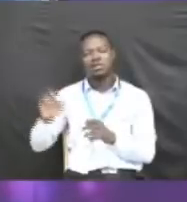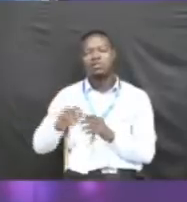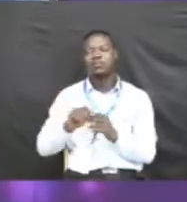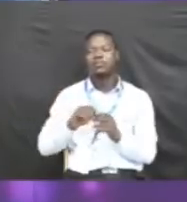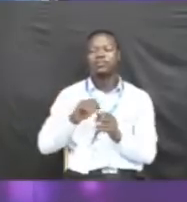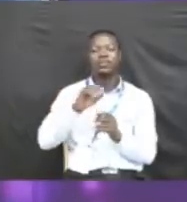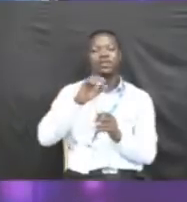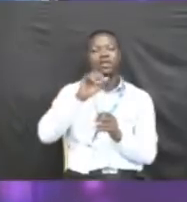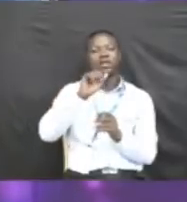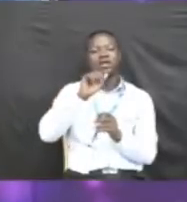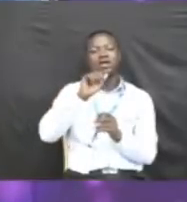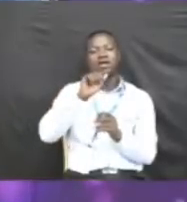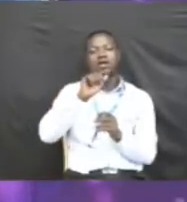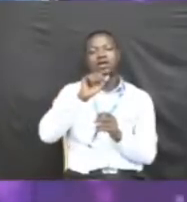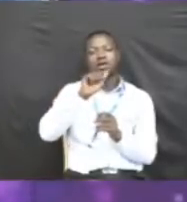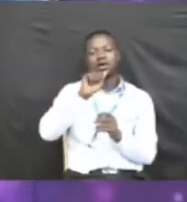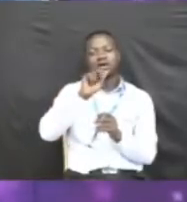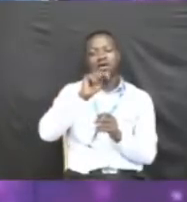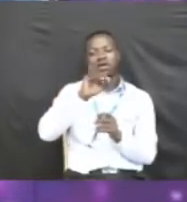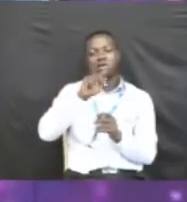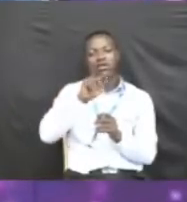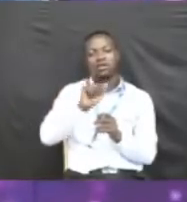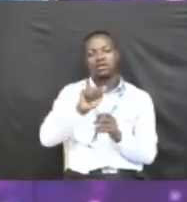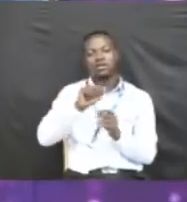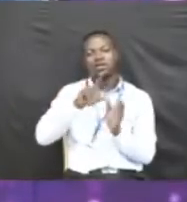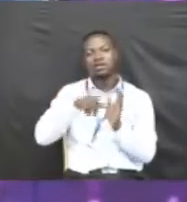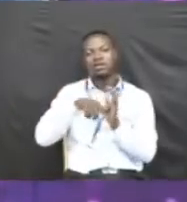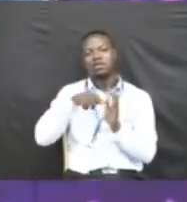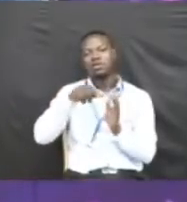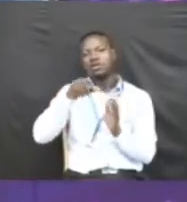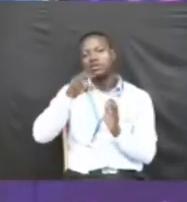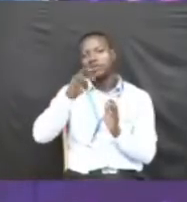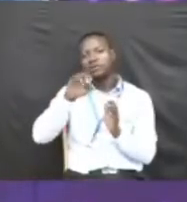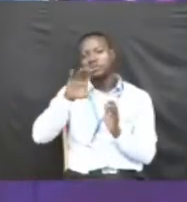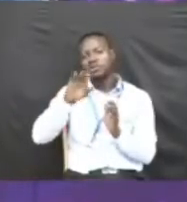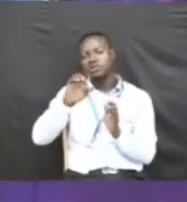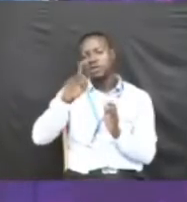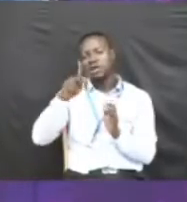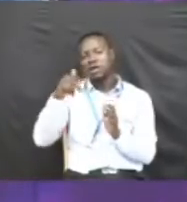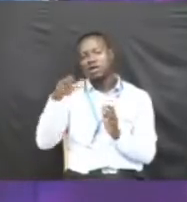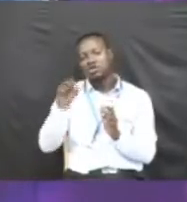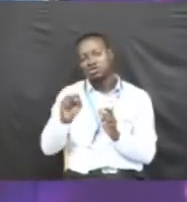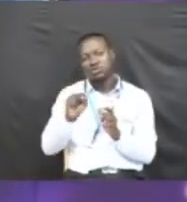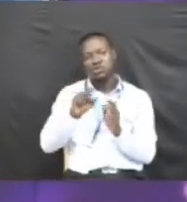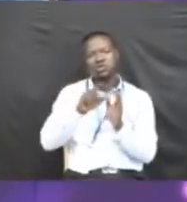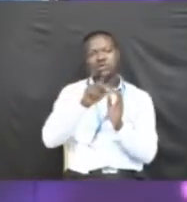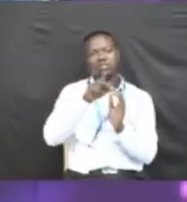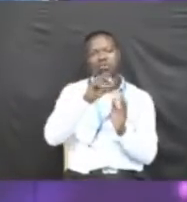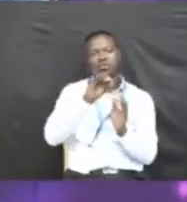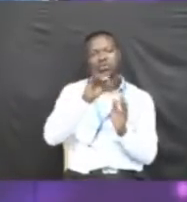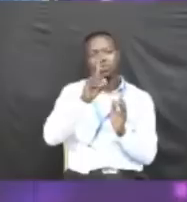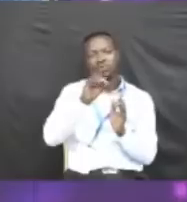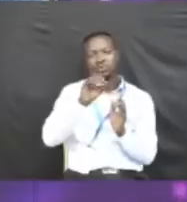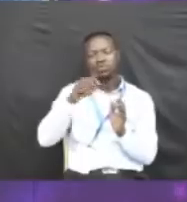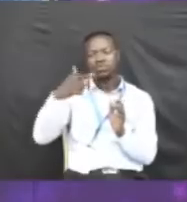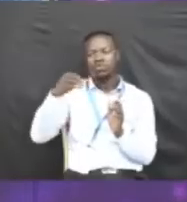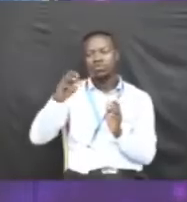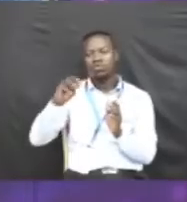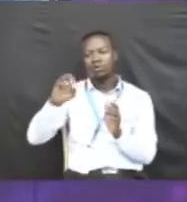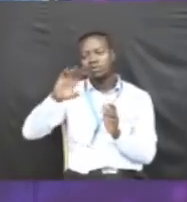MCE and itala MC Kasua Quo DCa